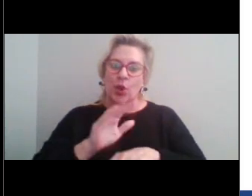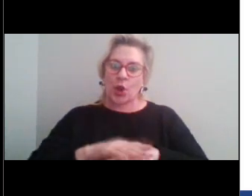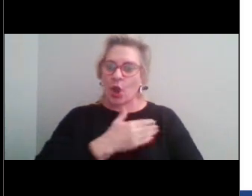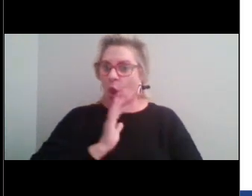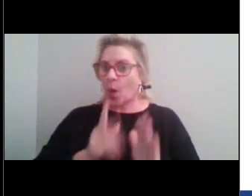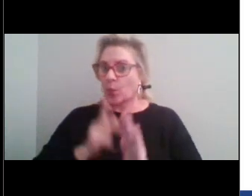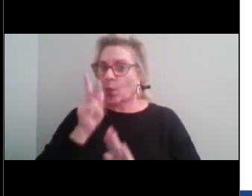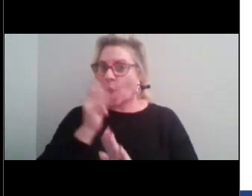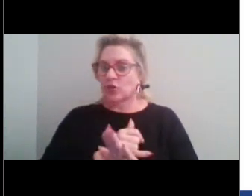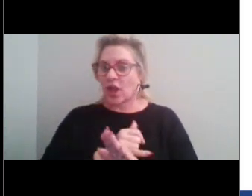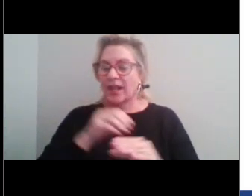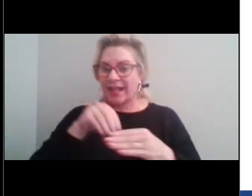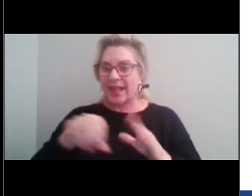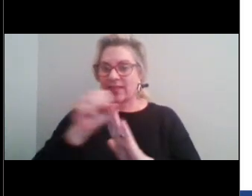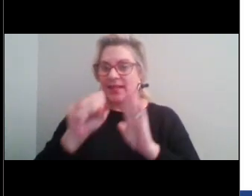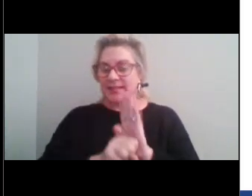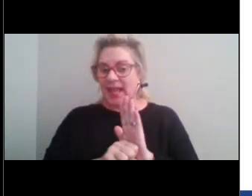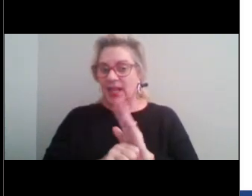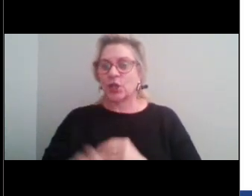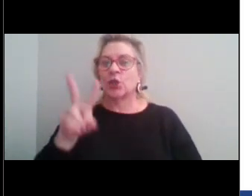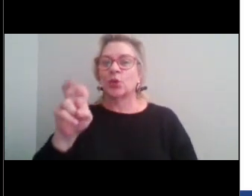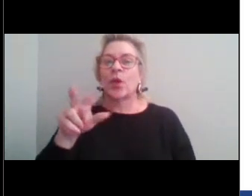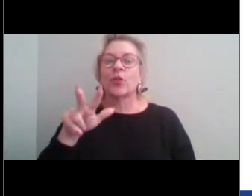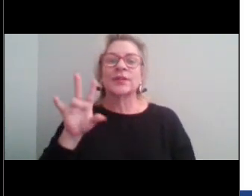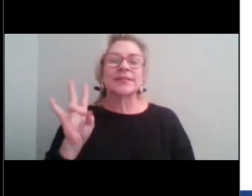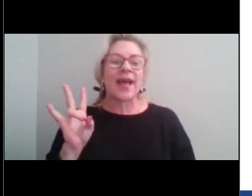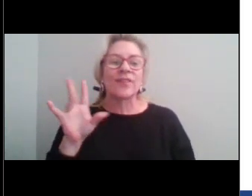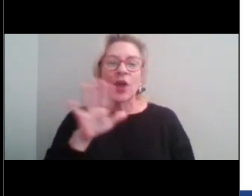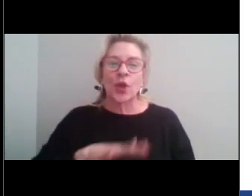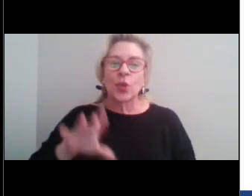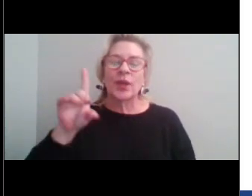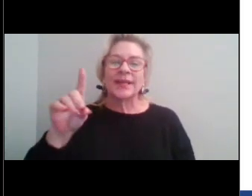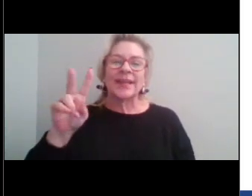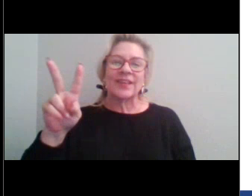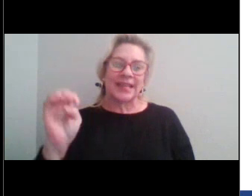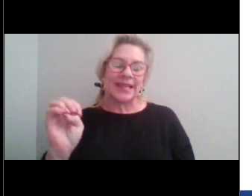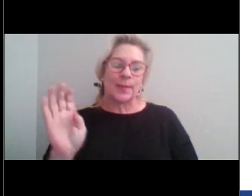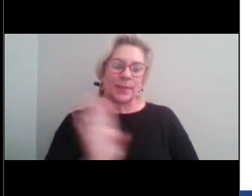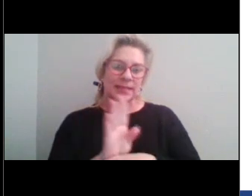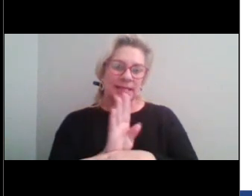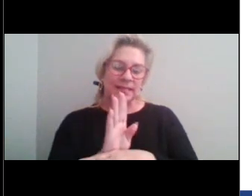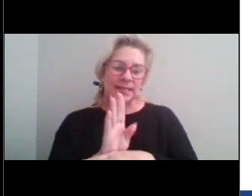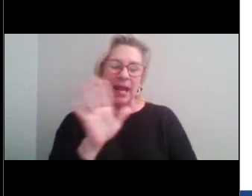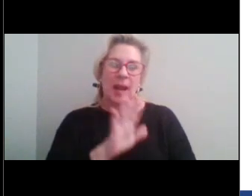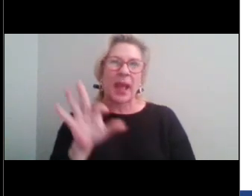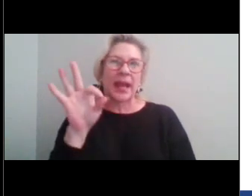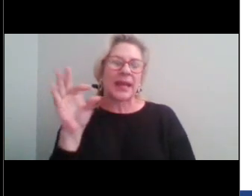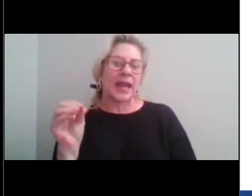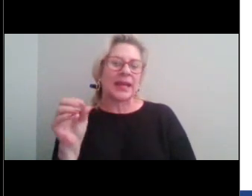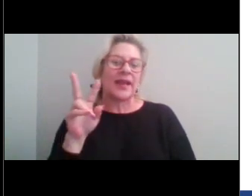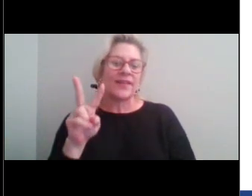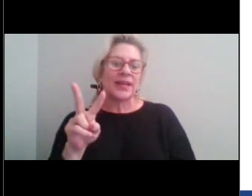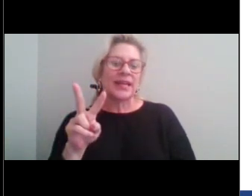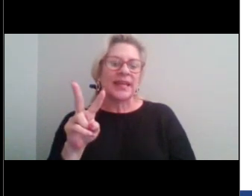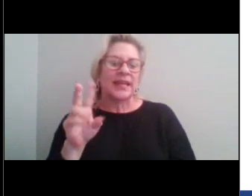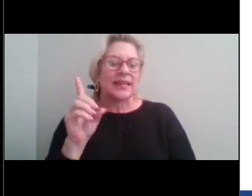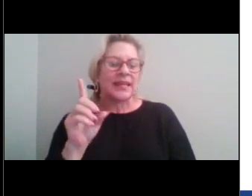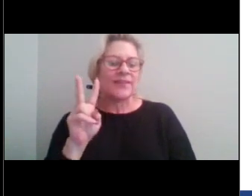statewide. So very pleased. 237 of those are DBE businesses, and about 90 are DVBE businesses.